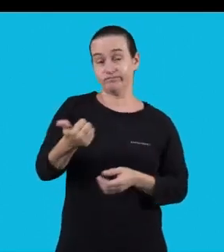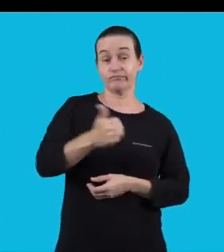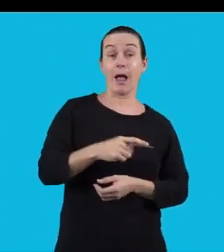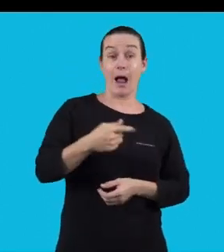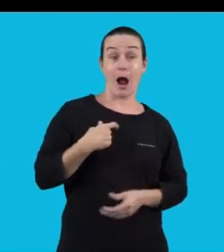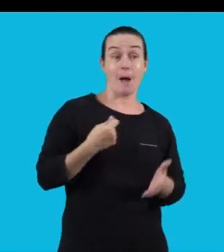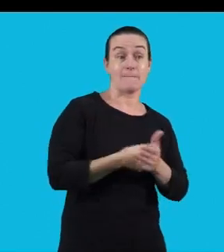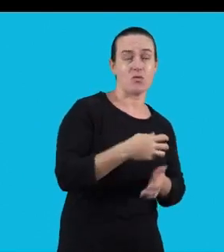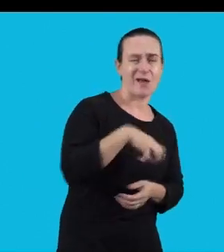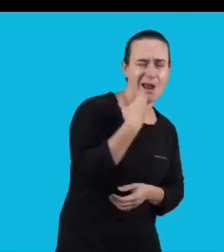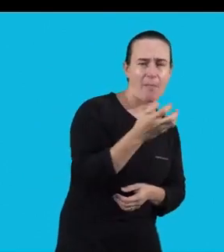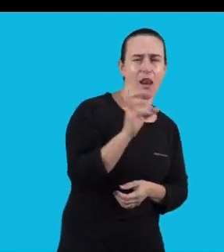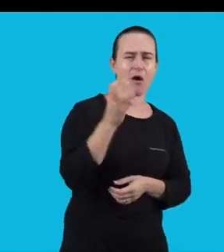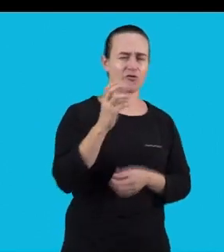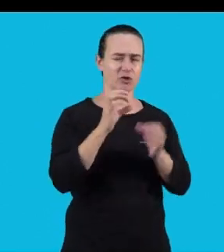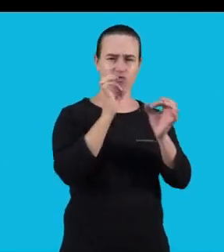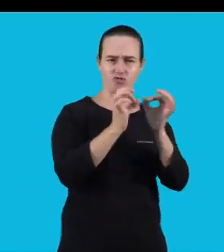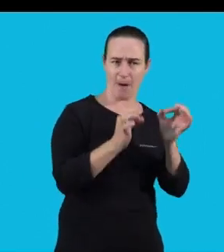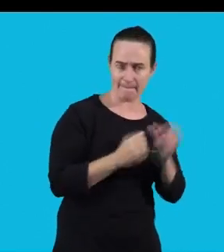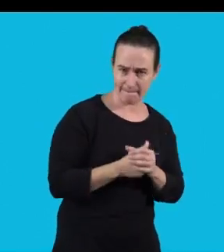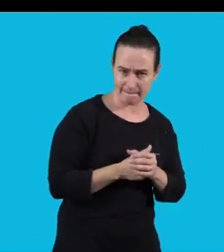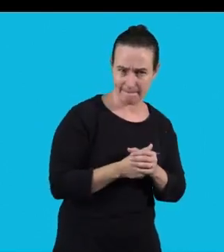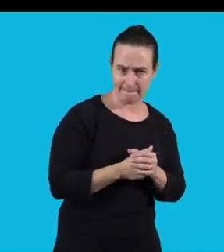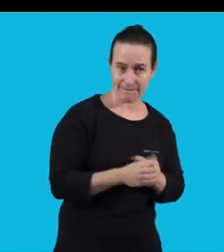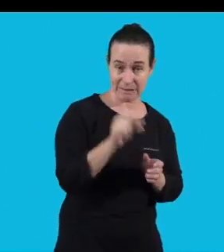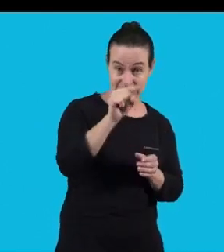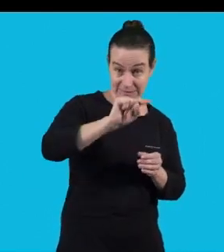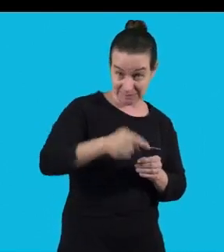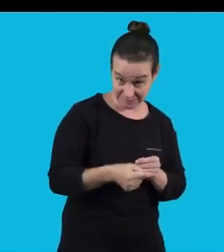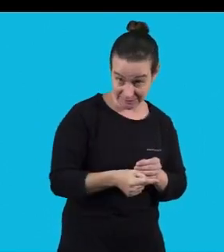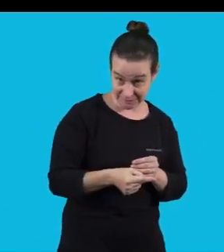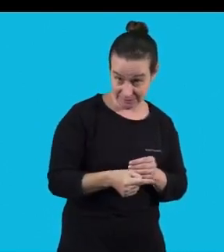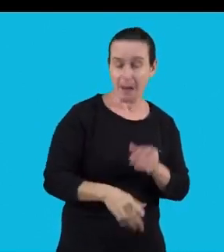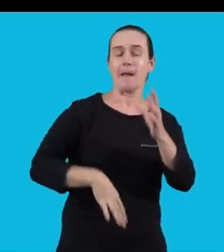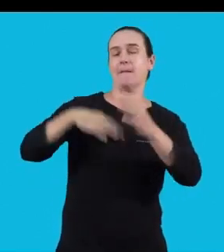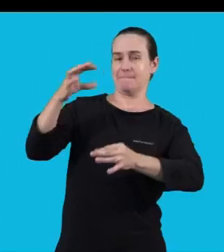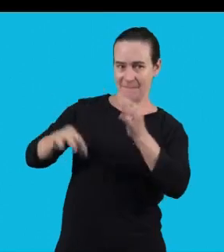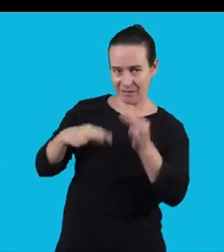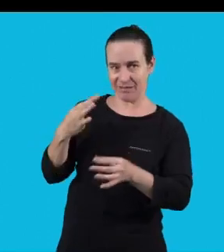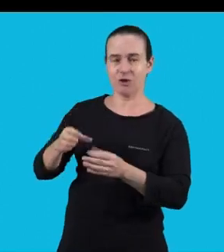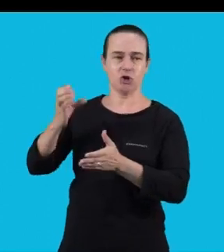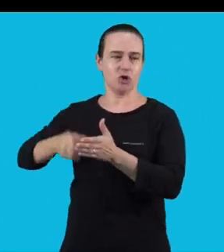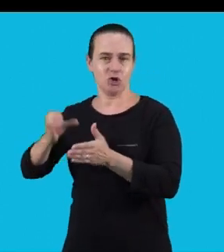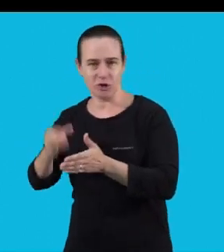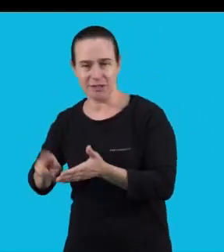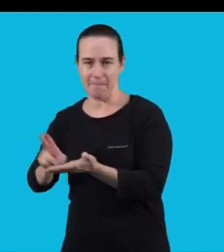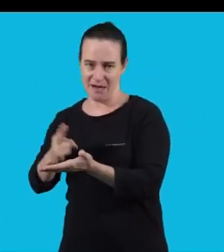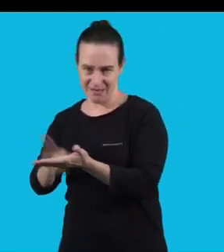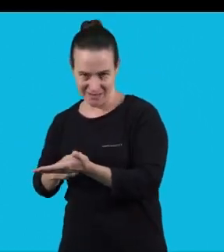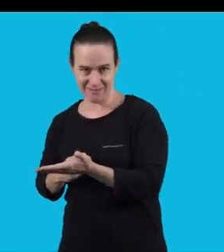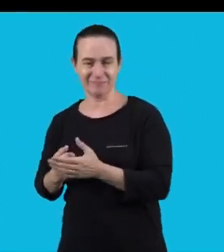bought apples, oranges, and grapes. There's the semicolon, milk, cheese, and